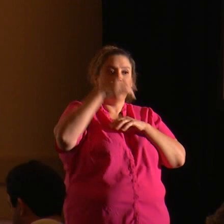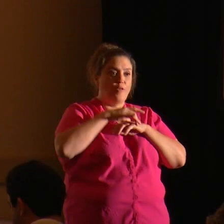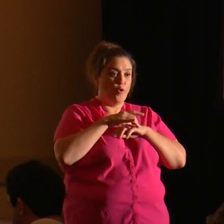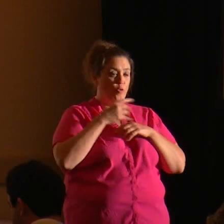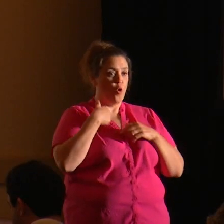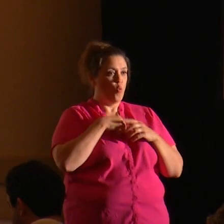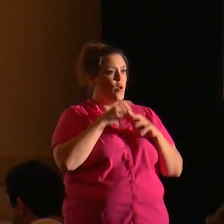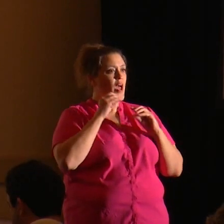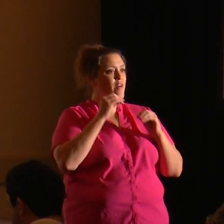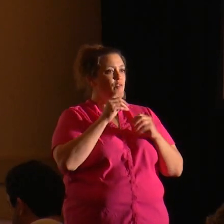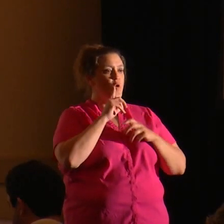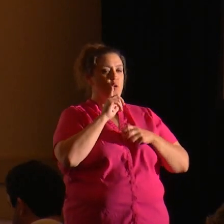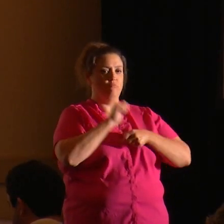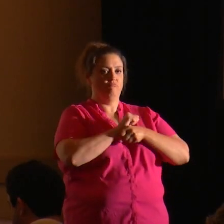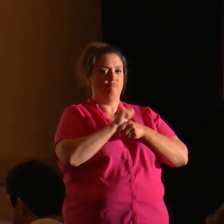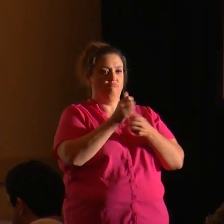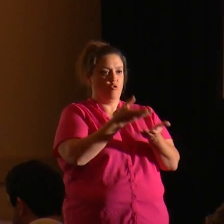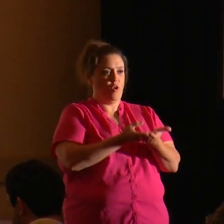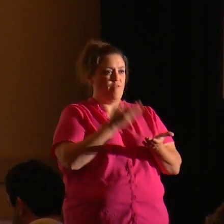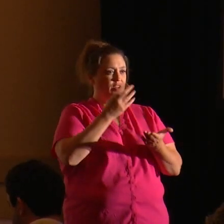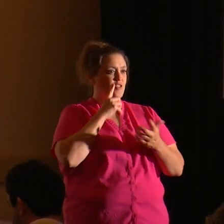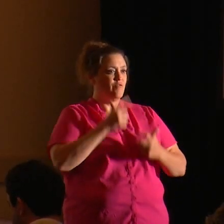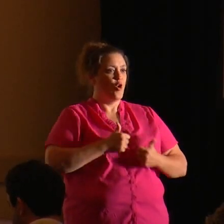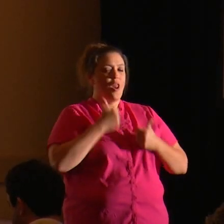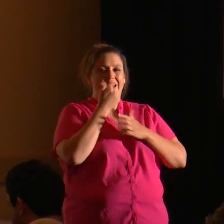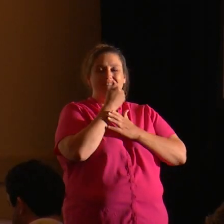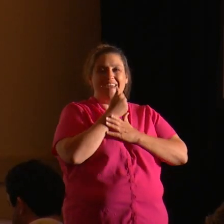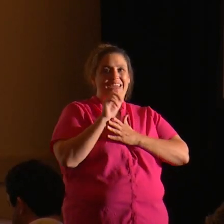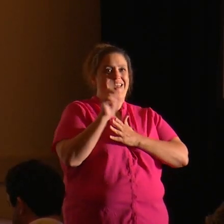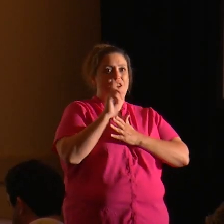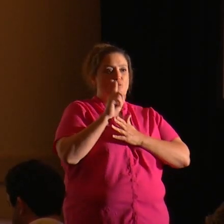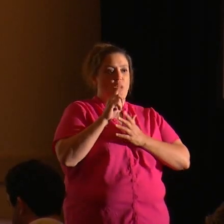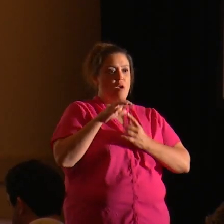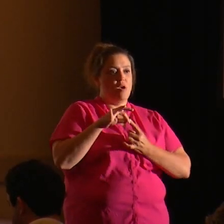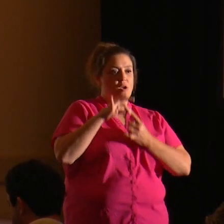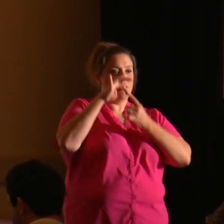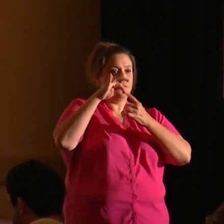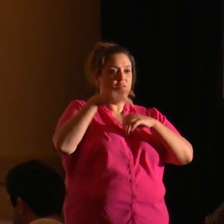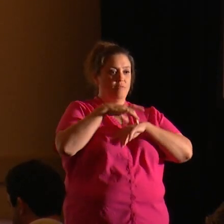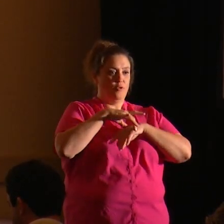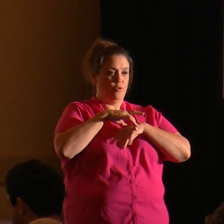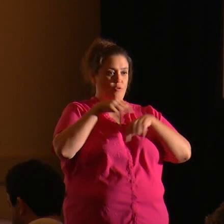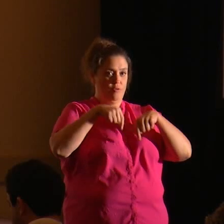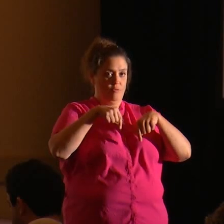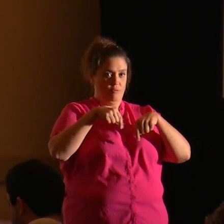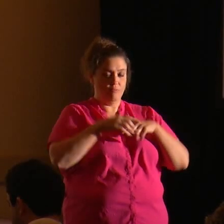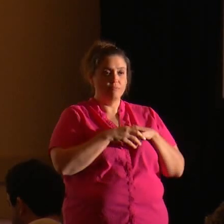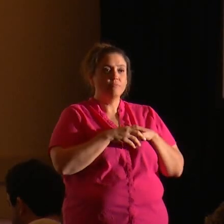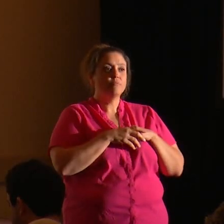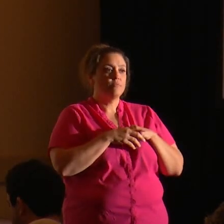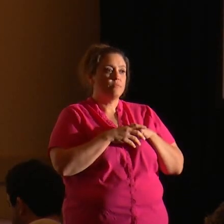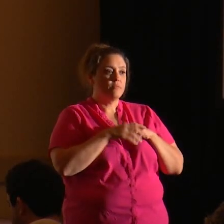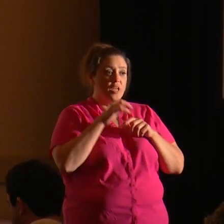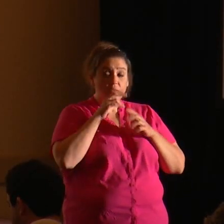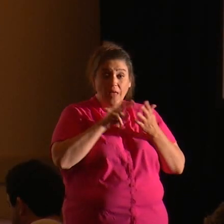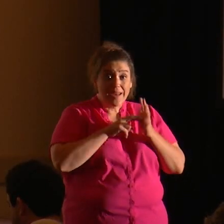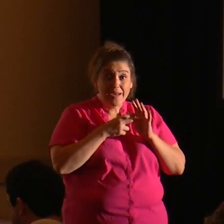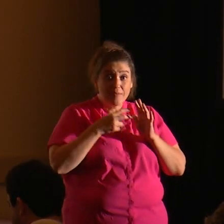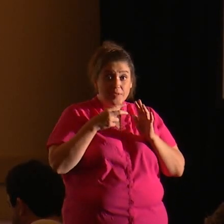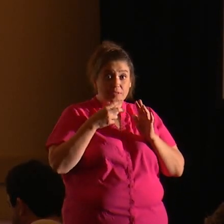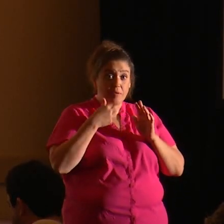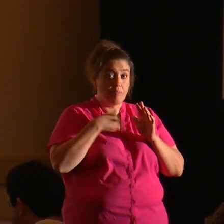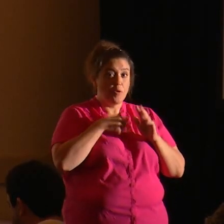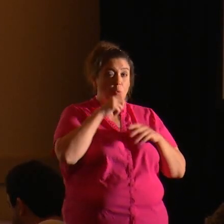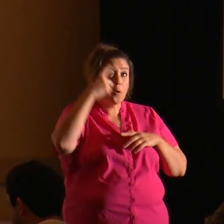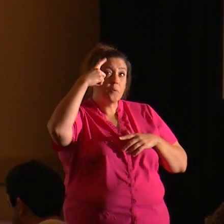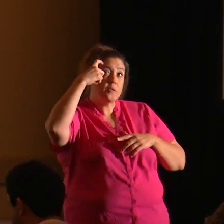credible evidence for life anywhere in the universe except on our own planet. Doesn't mean we don't think there's life